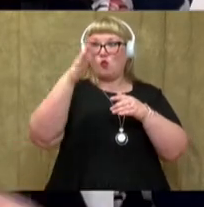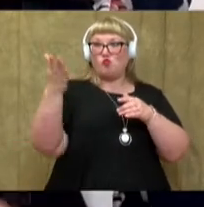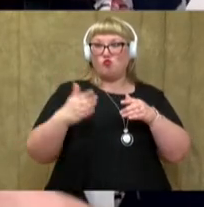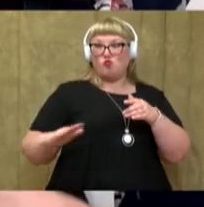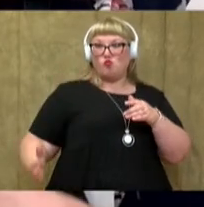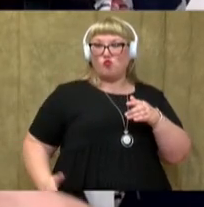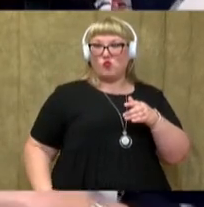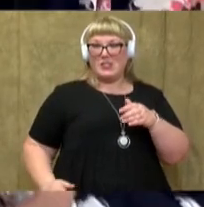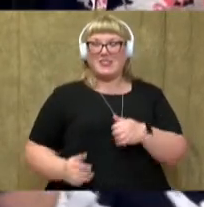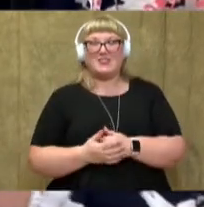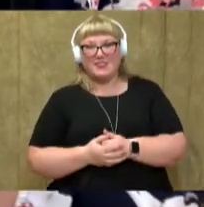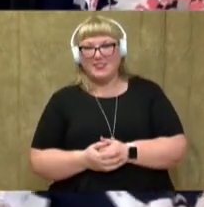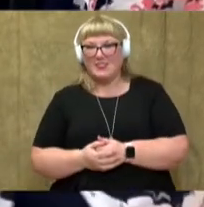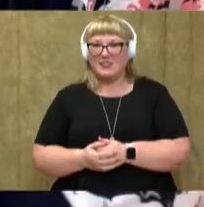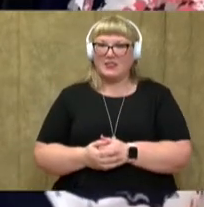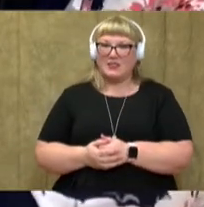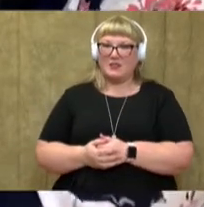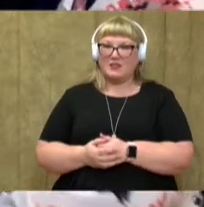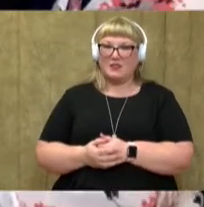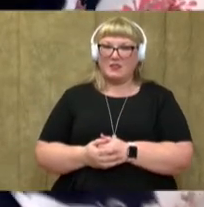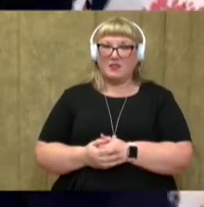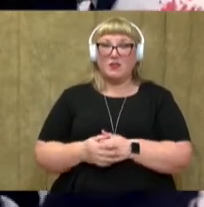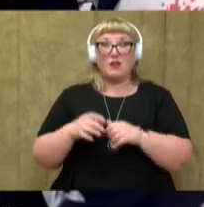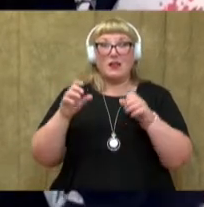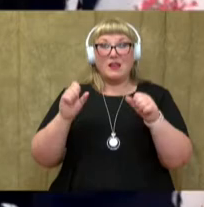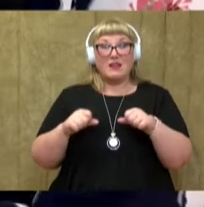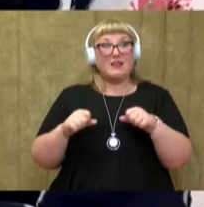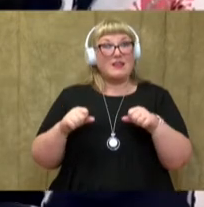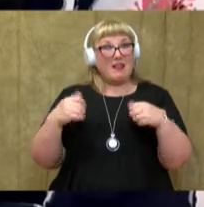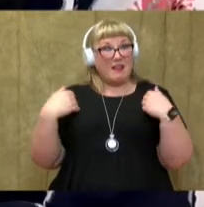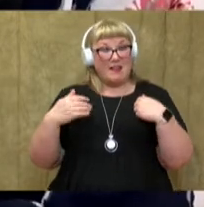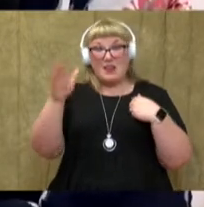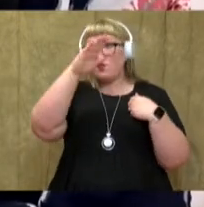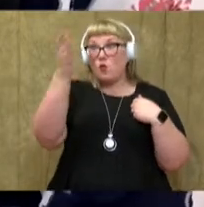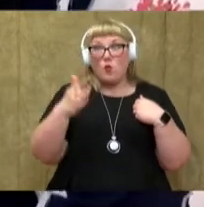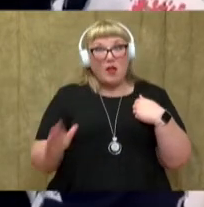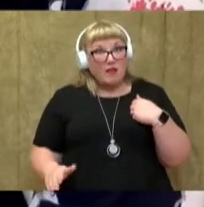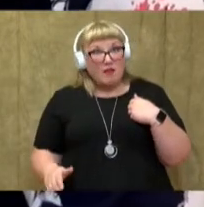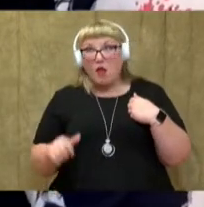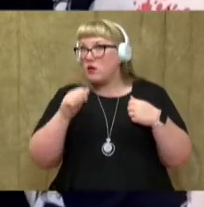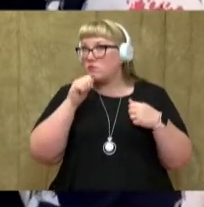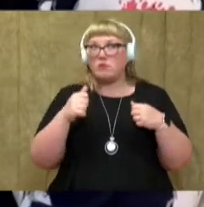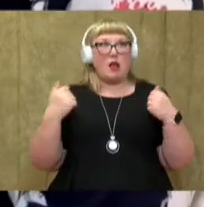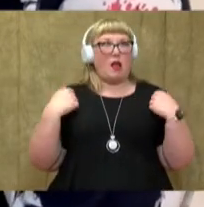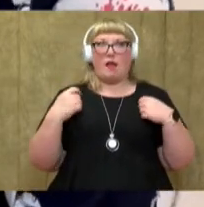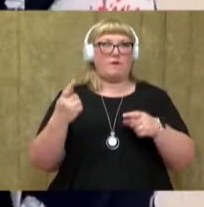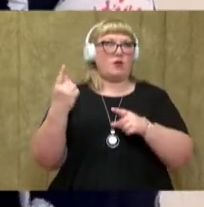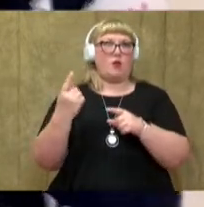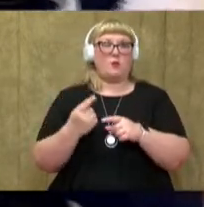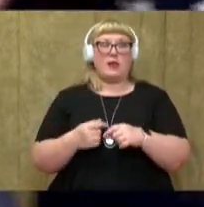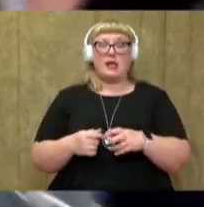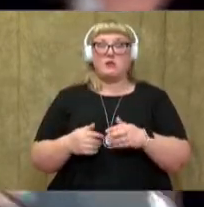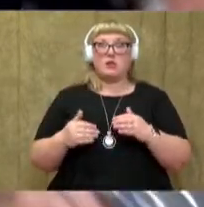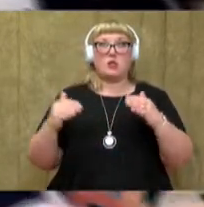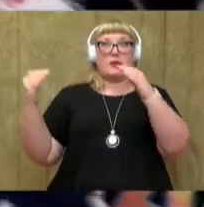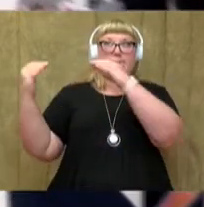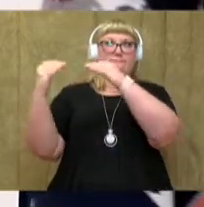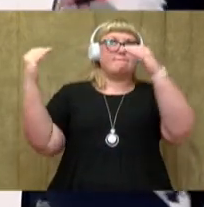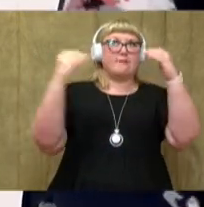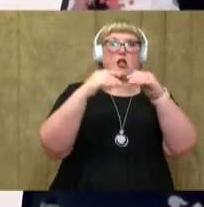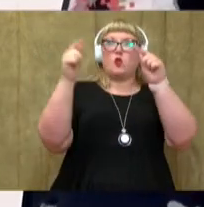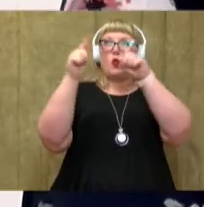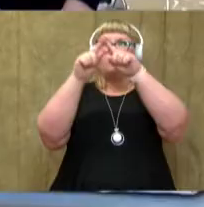lines to it. So you can have wavy lines on your vase. It does not have to look like a geometric shape, like one of those shapes over